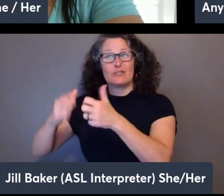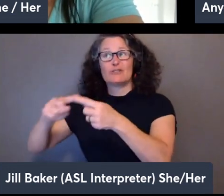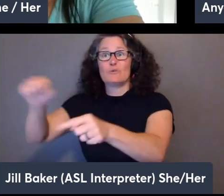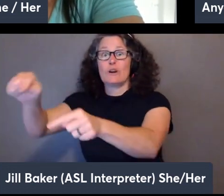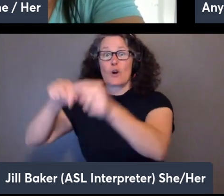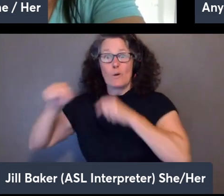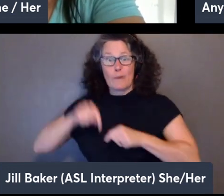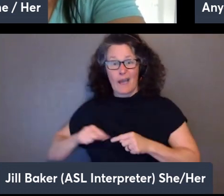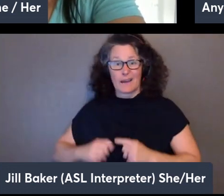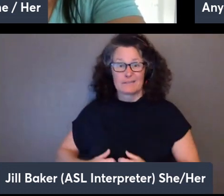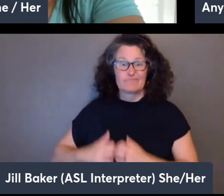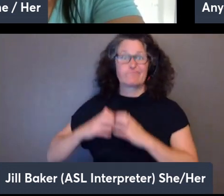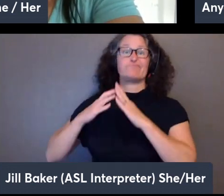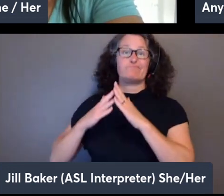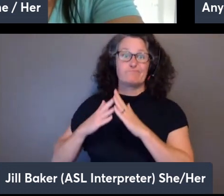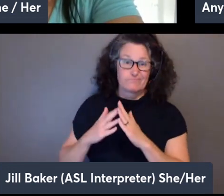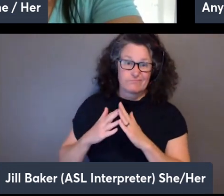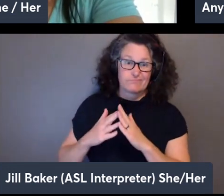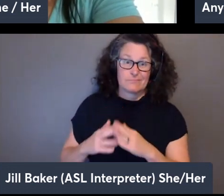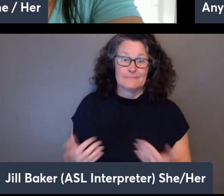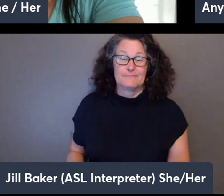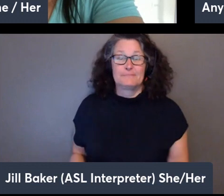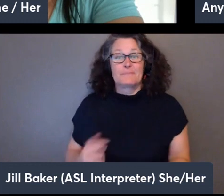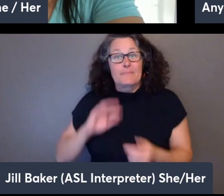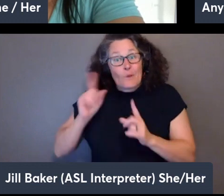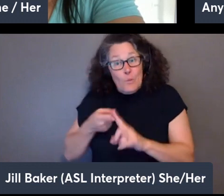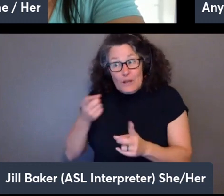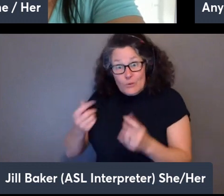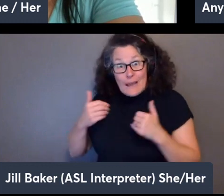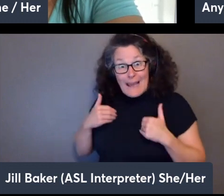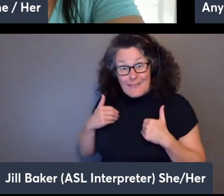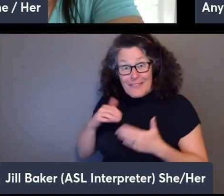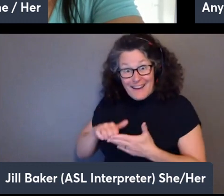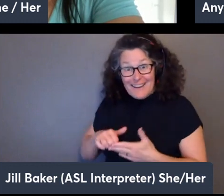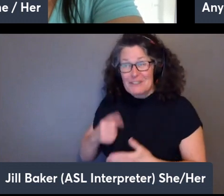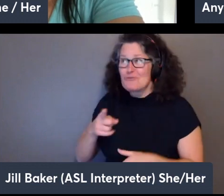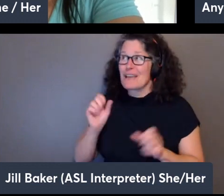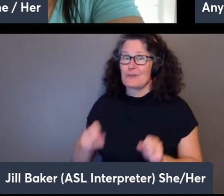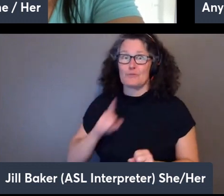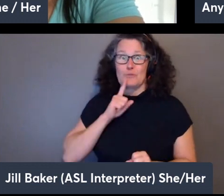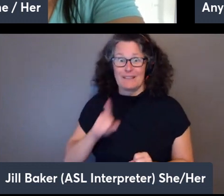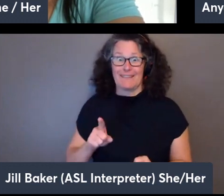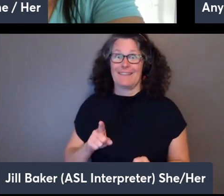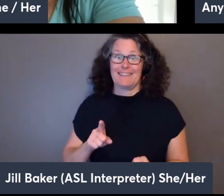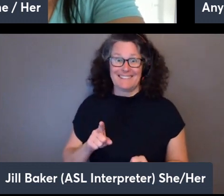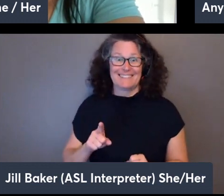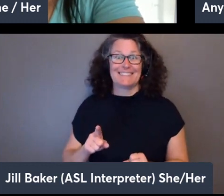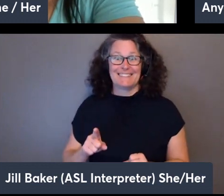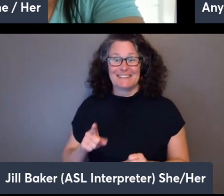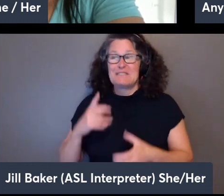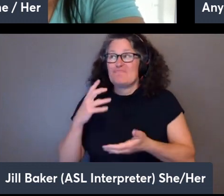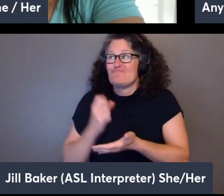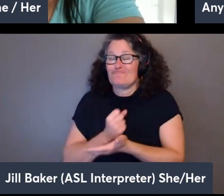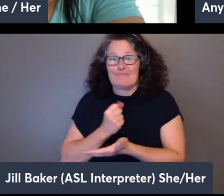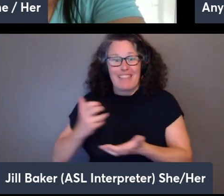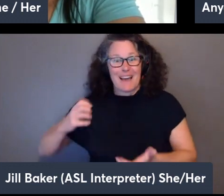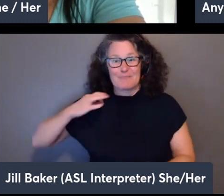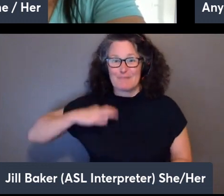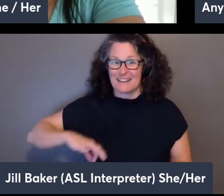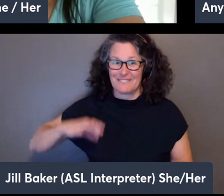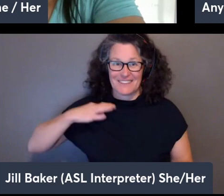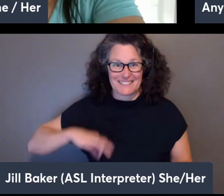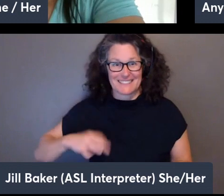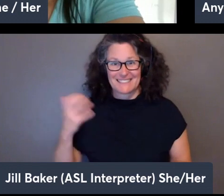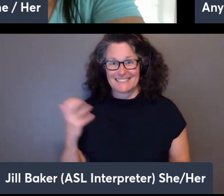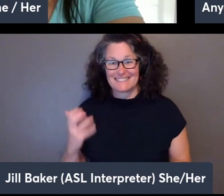it. And once you do have it, you can really like get a lot of benefit out of it.